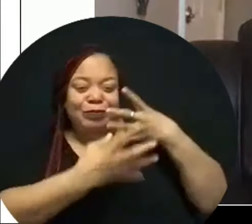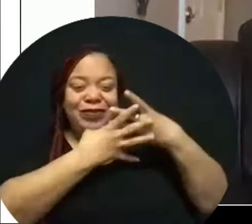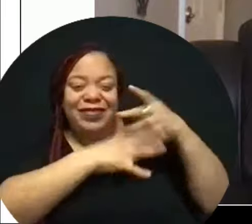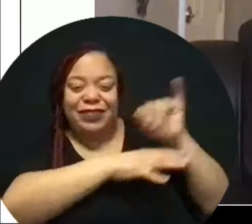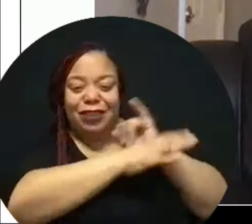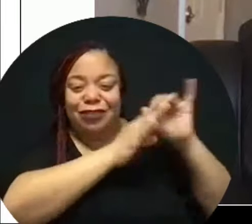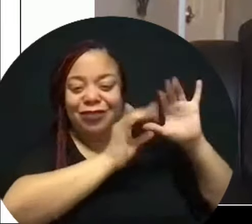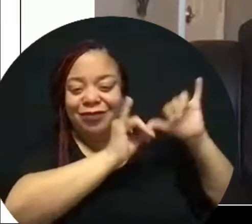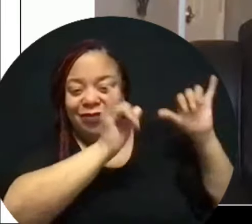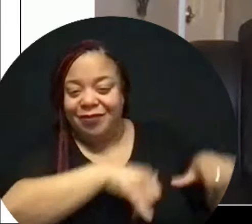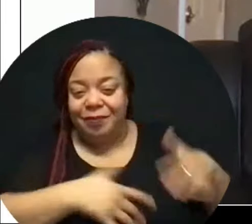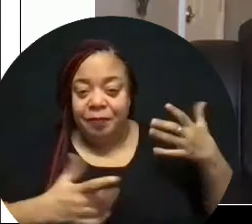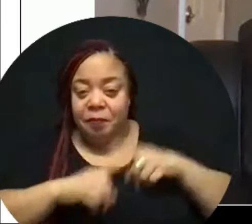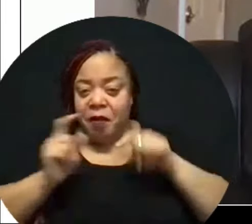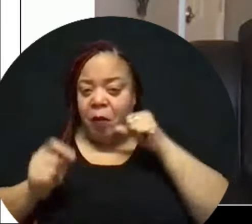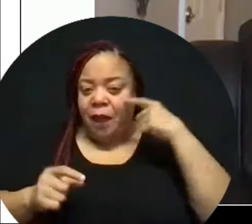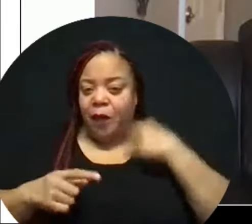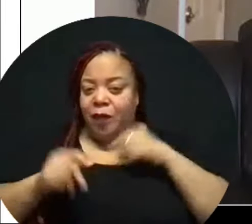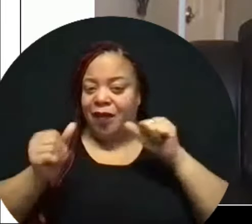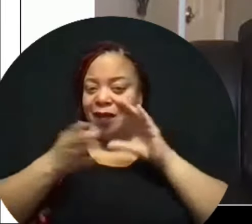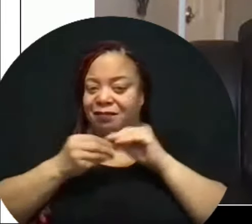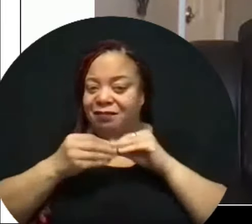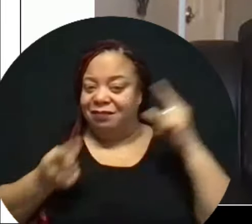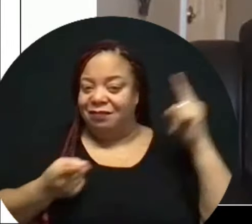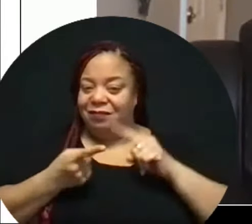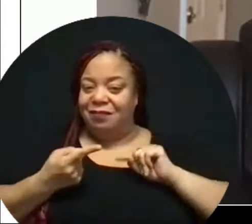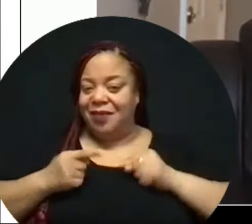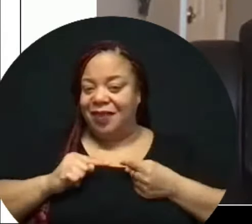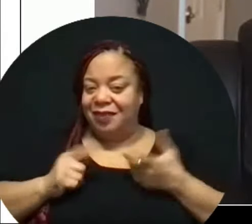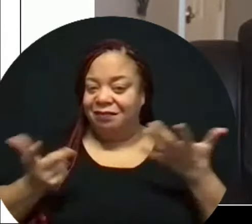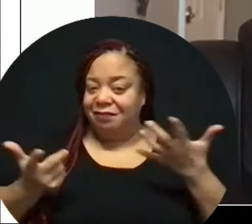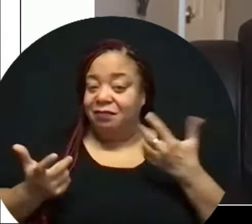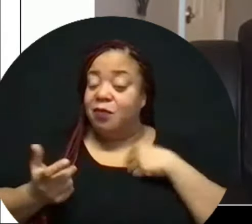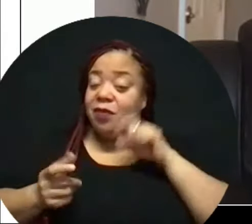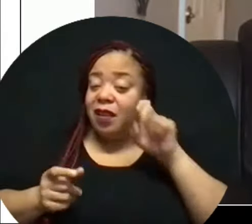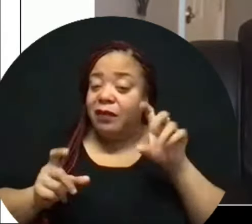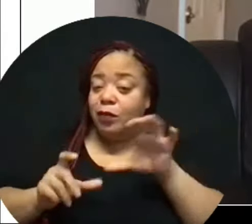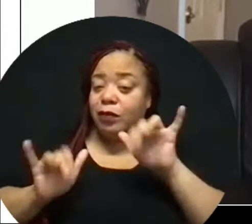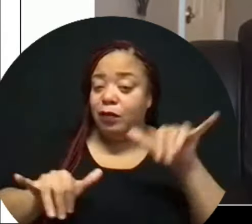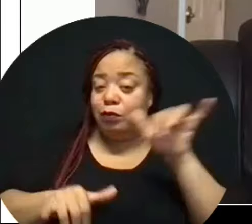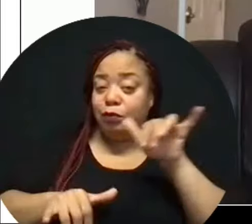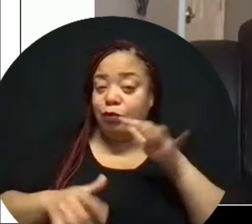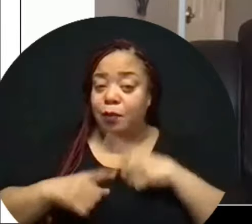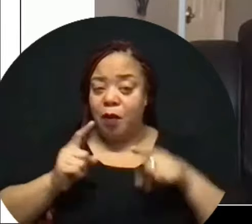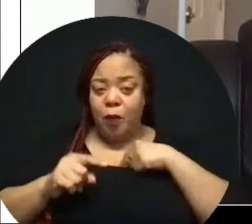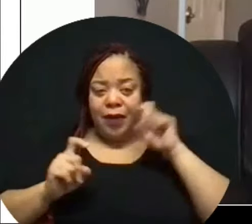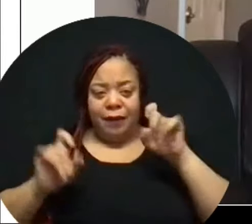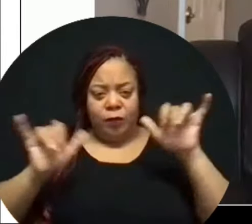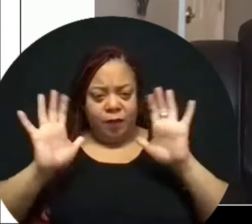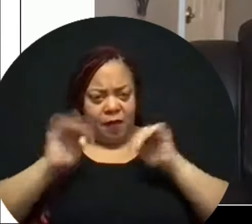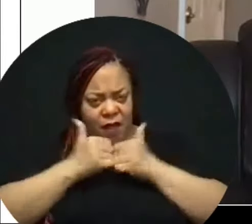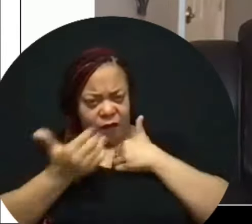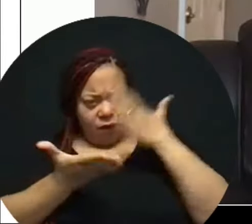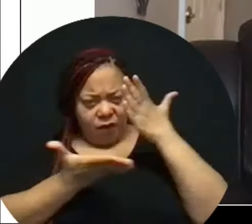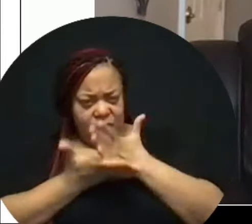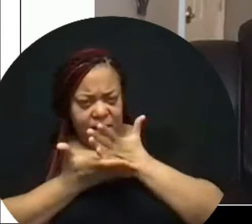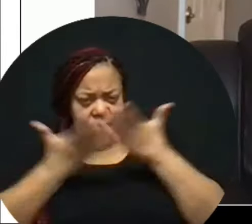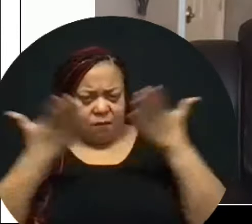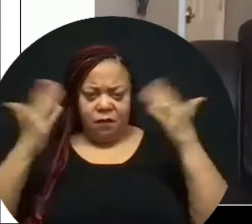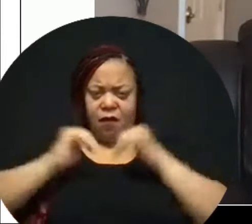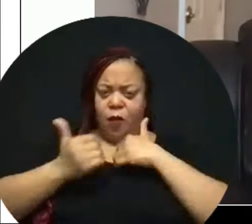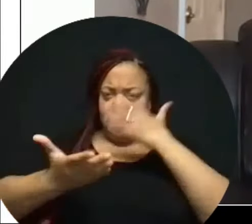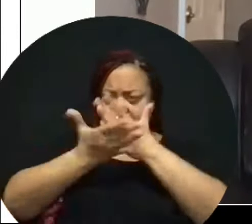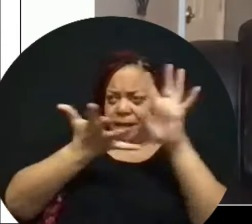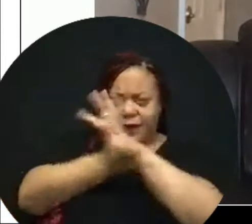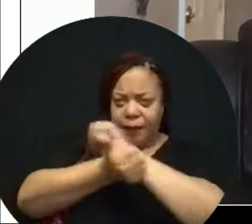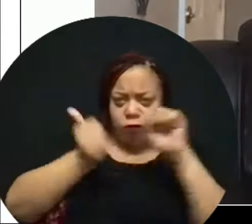It's not just in theory, but in action. And I think what it can look like, well, I